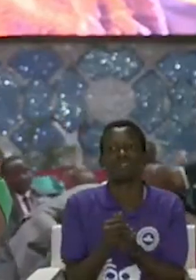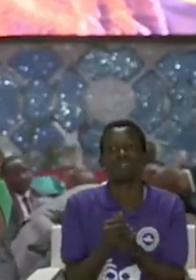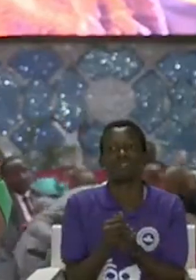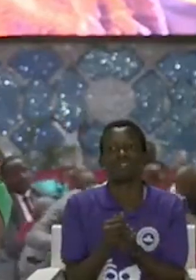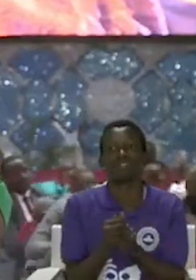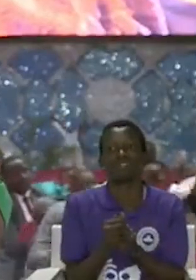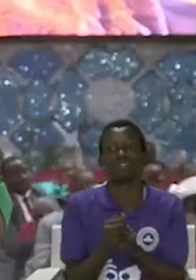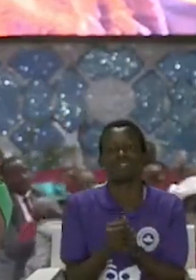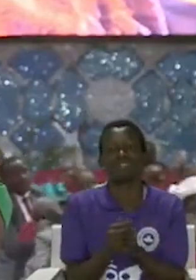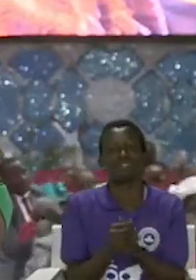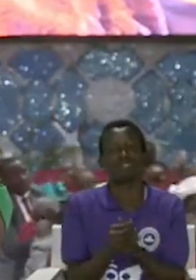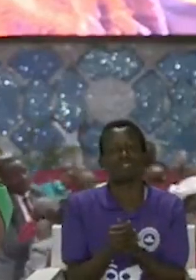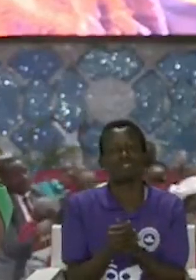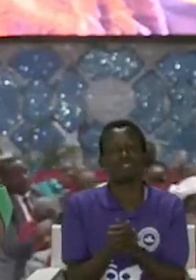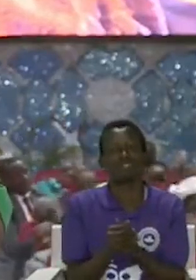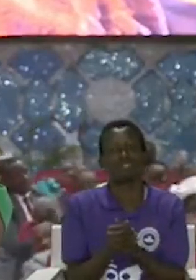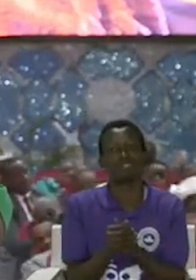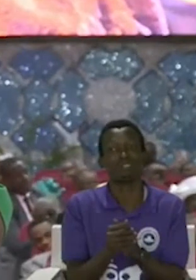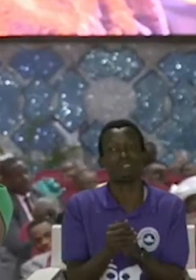before I forget.